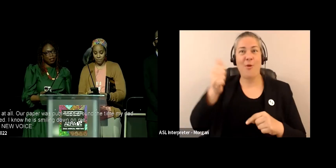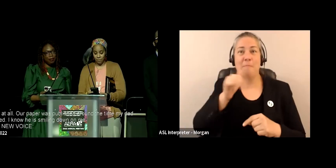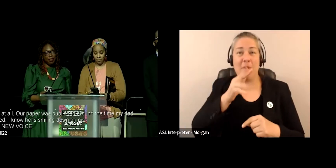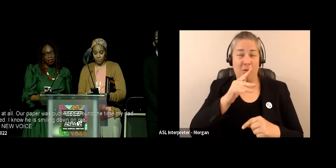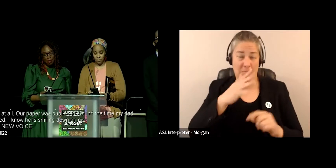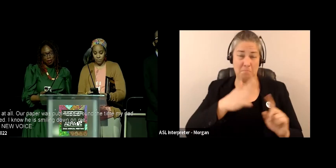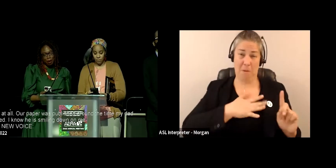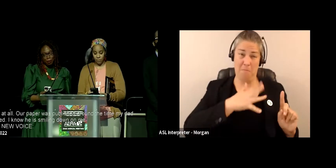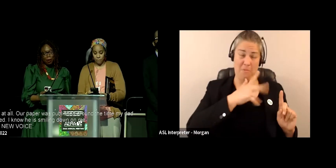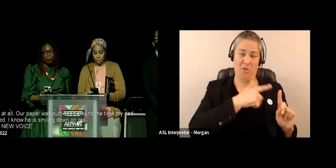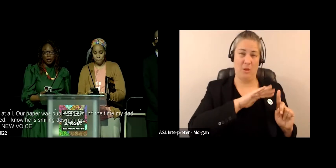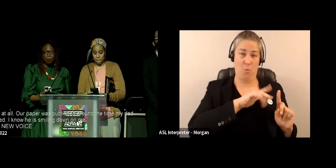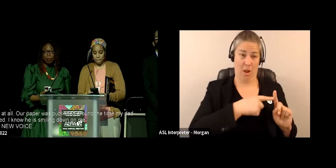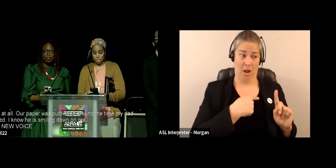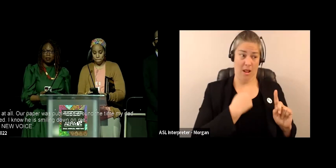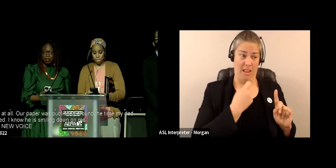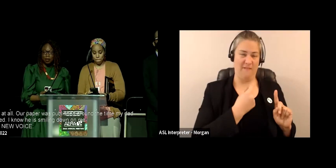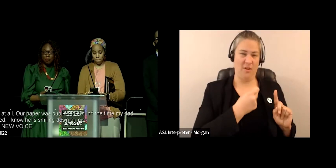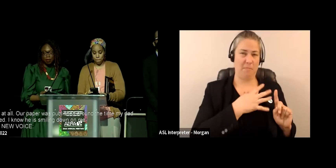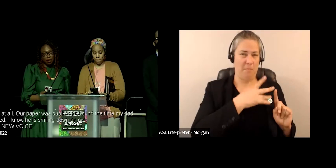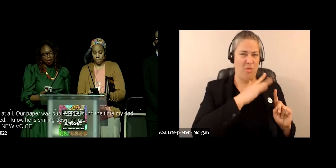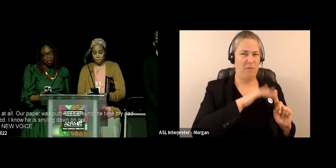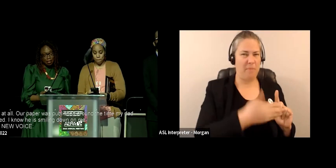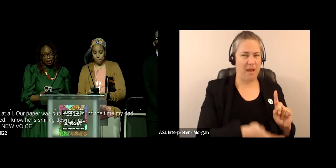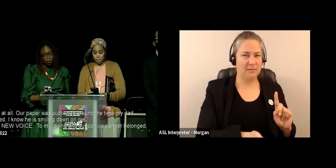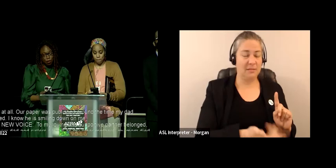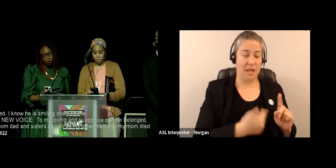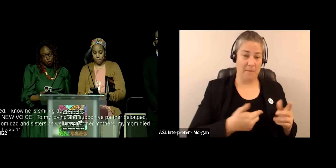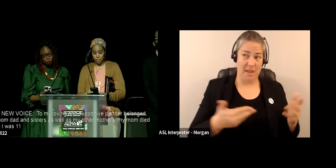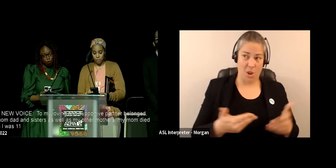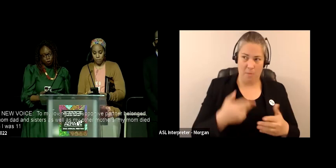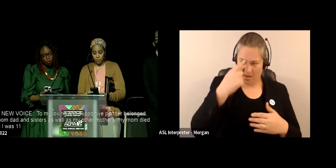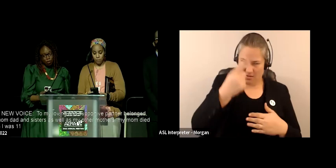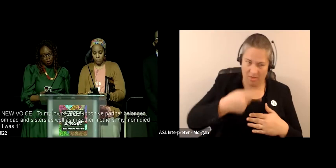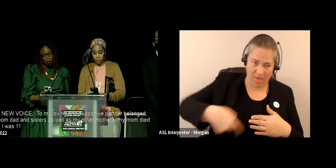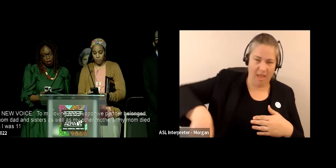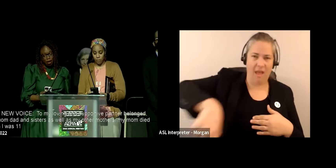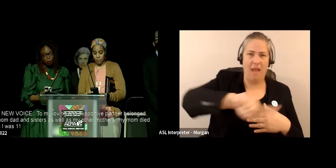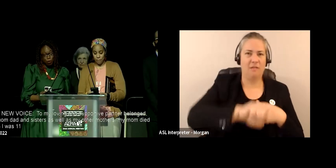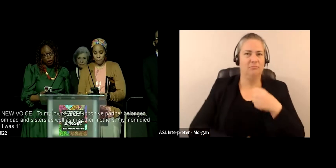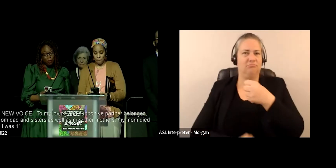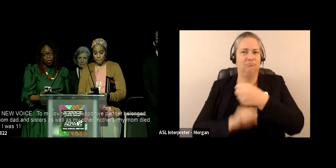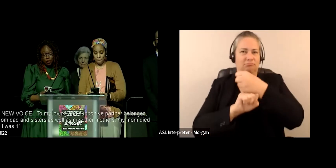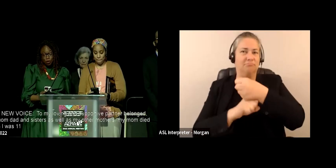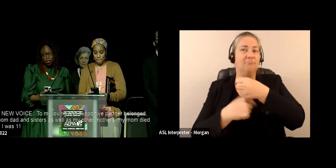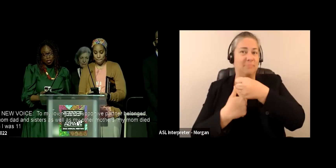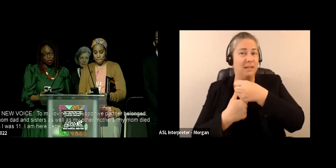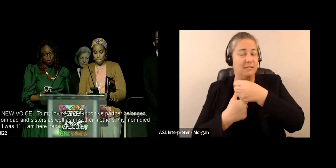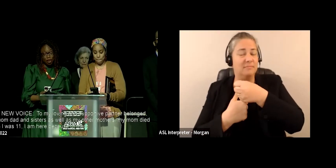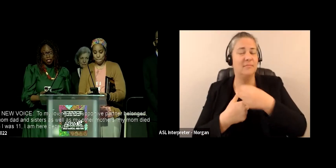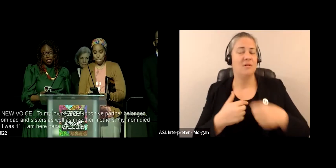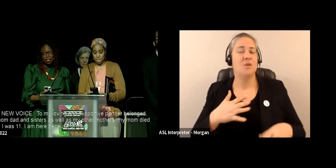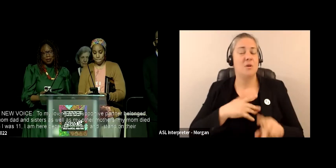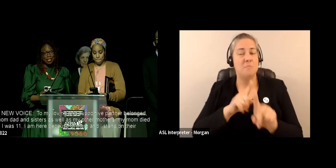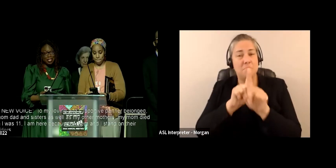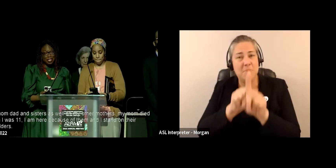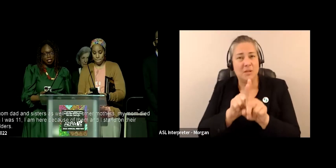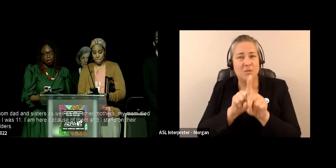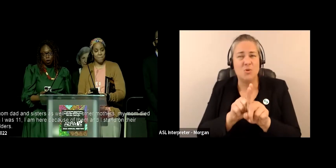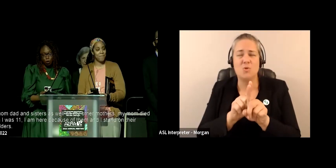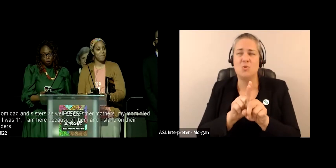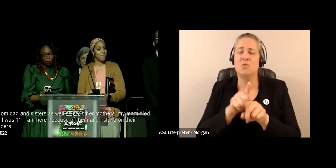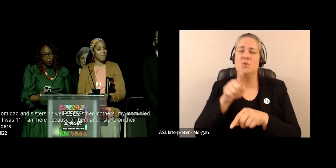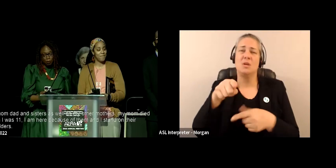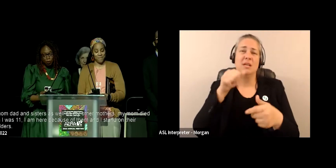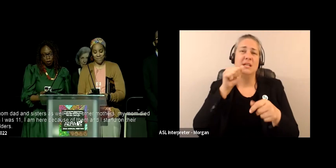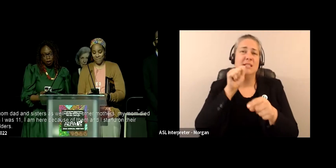when I was 11, and I'm here because of them, and I stand on their shoulders. To our mentors, sister scholars, mentees,